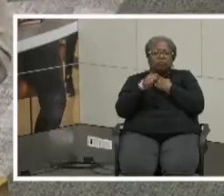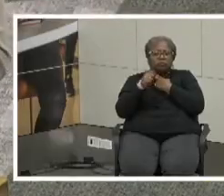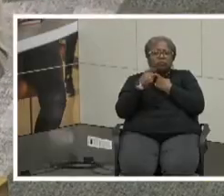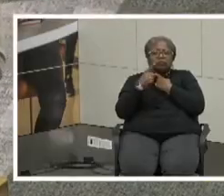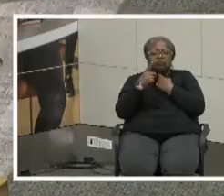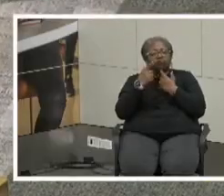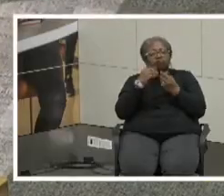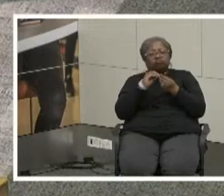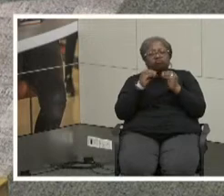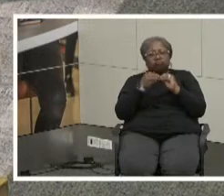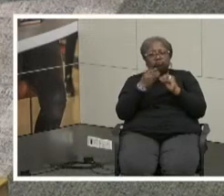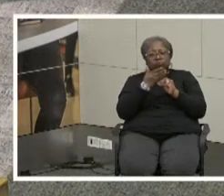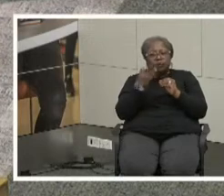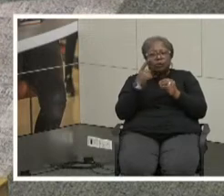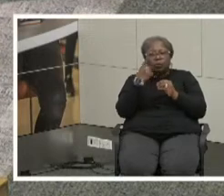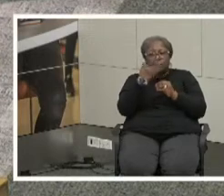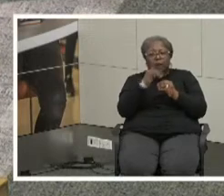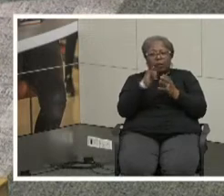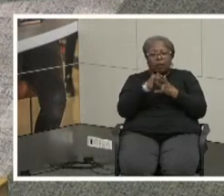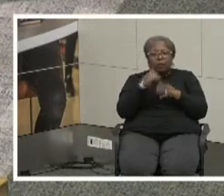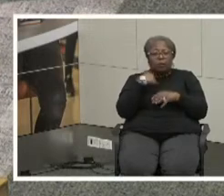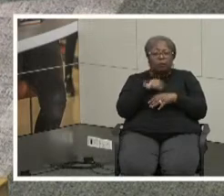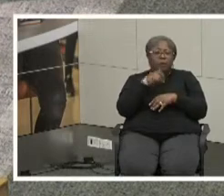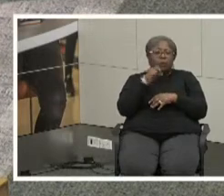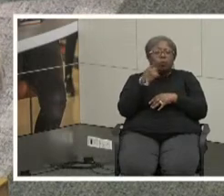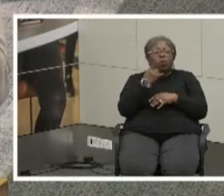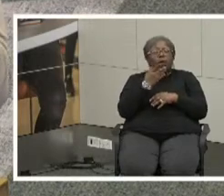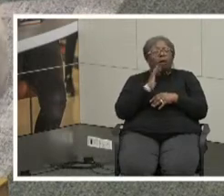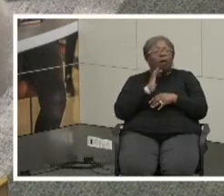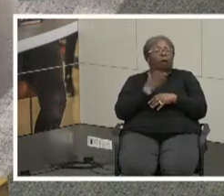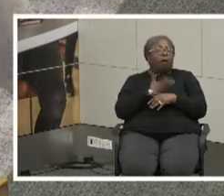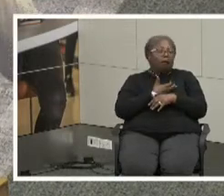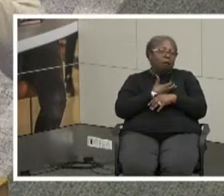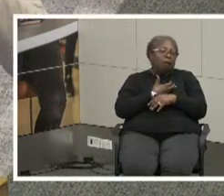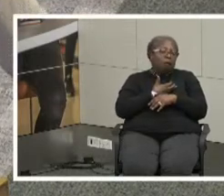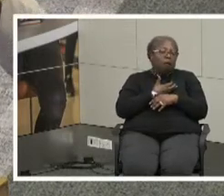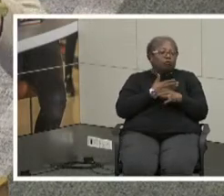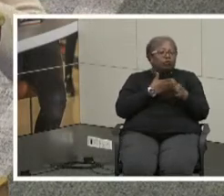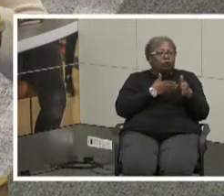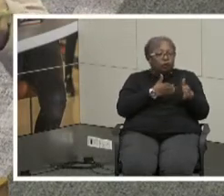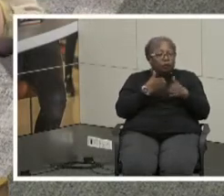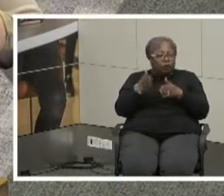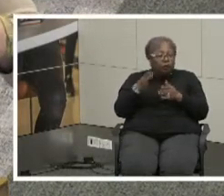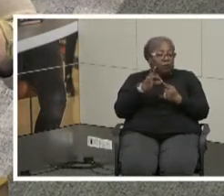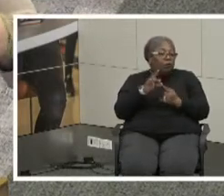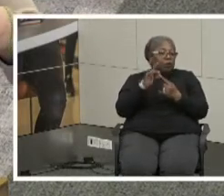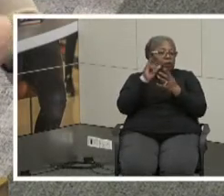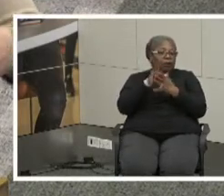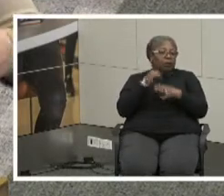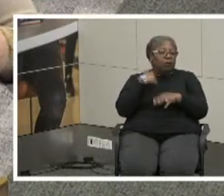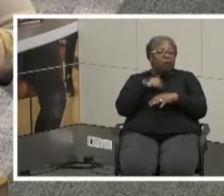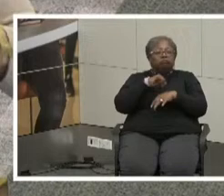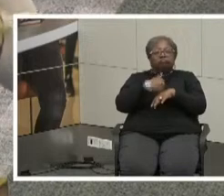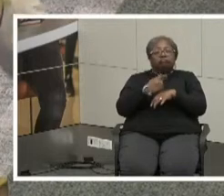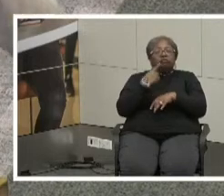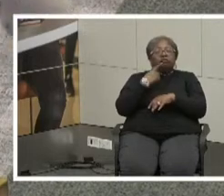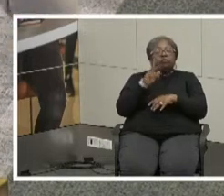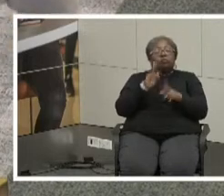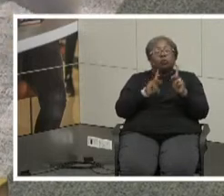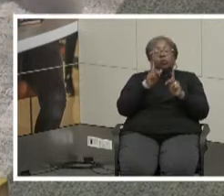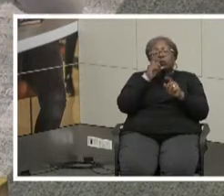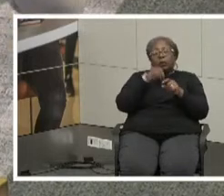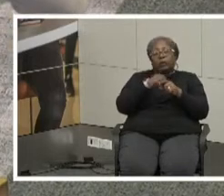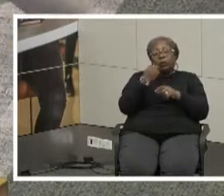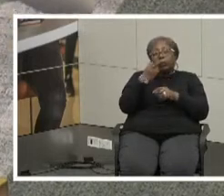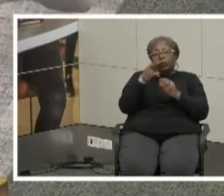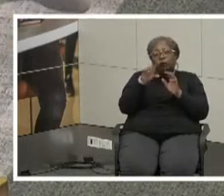there's a number of things so one of the things we do and this this is one of our um strategies particularly that we put in place for 12th graders